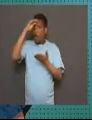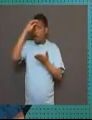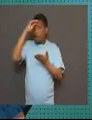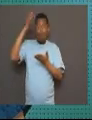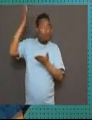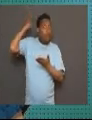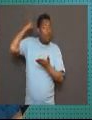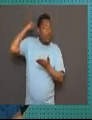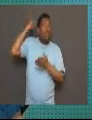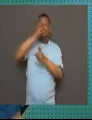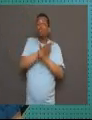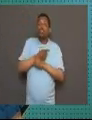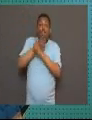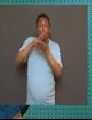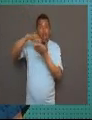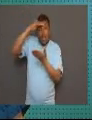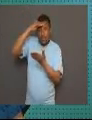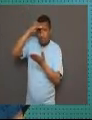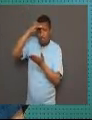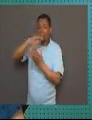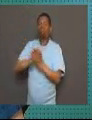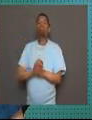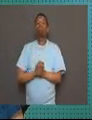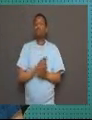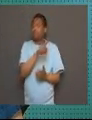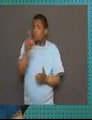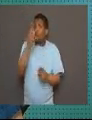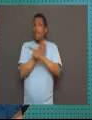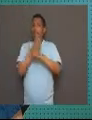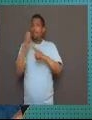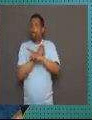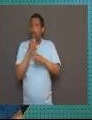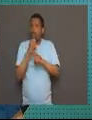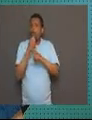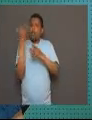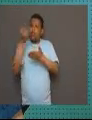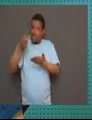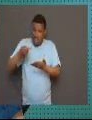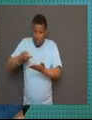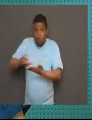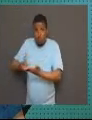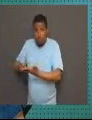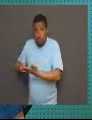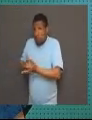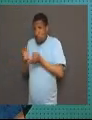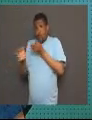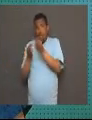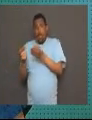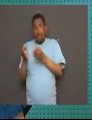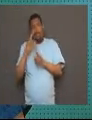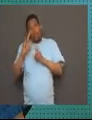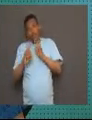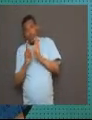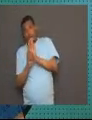learned in previous geography lessons, and you practiced sketching and describing